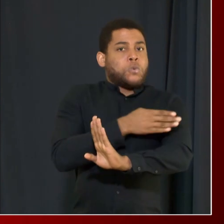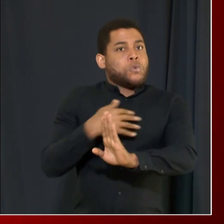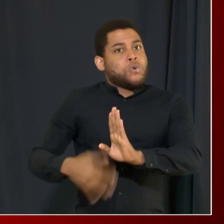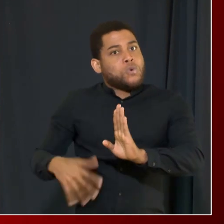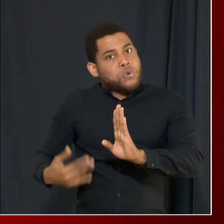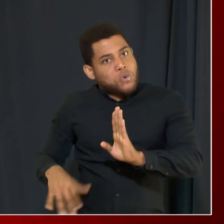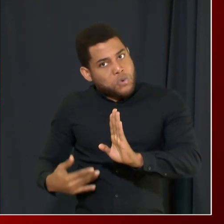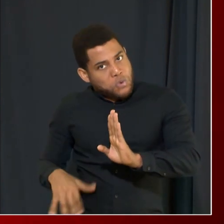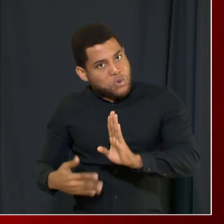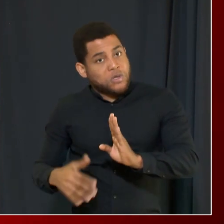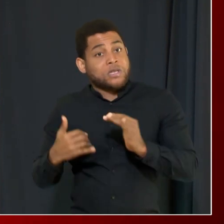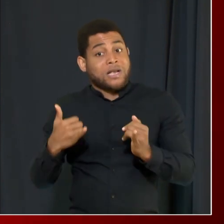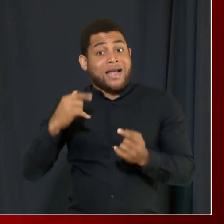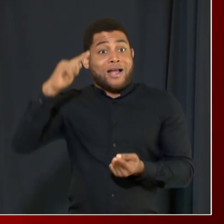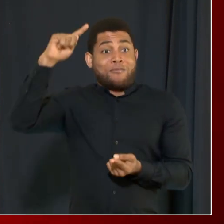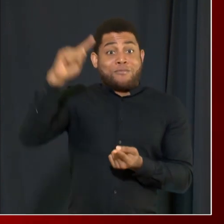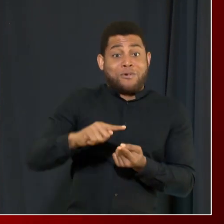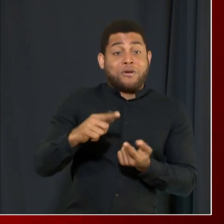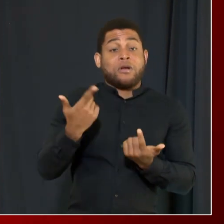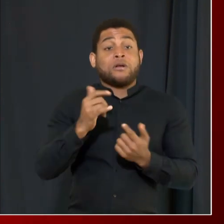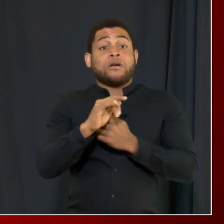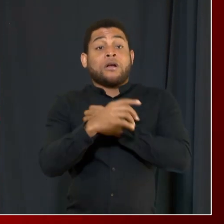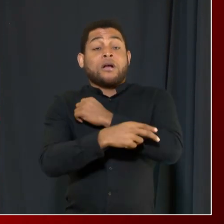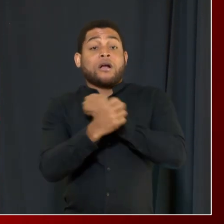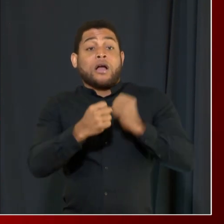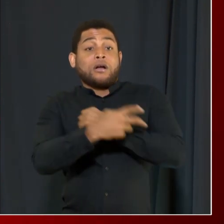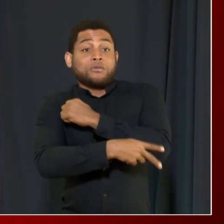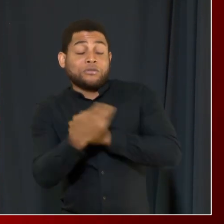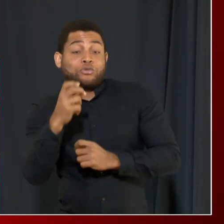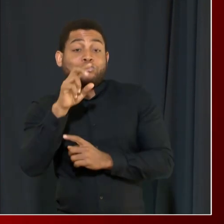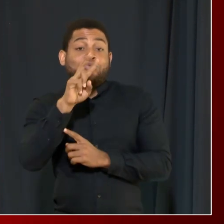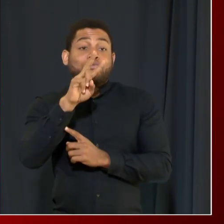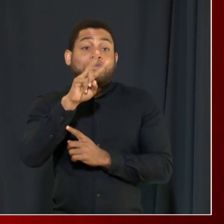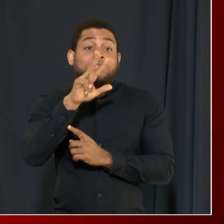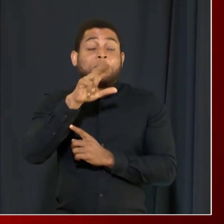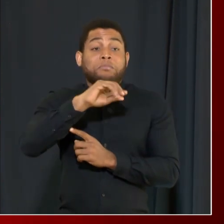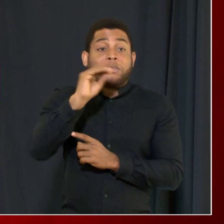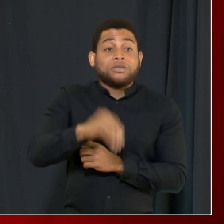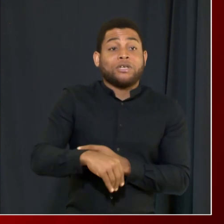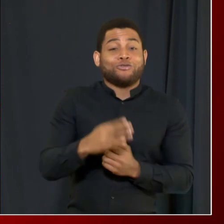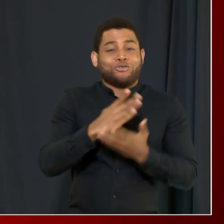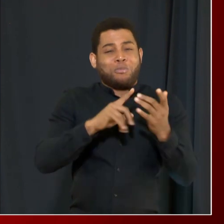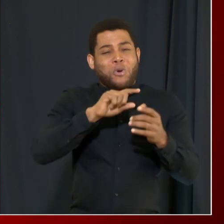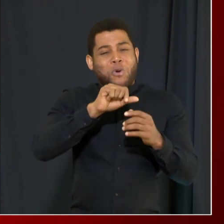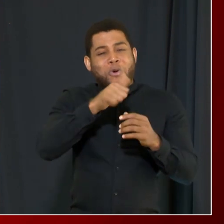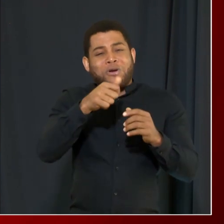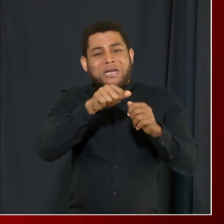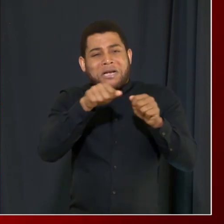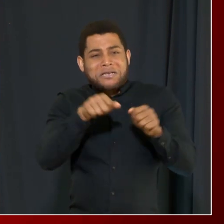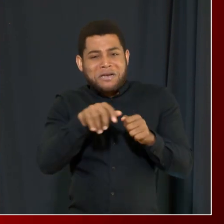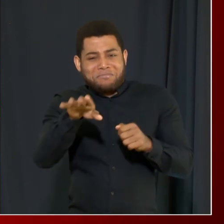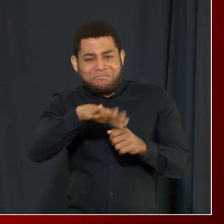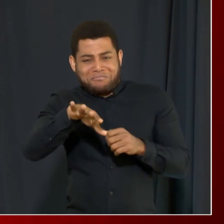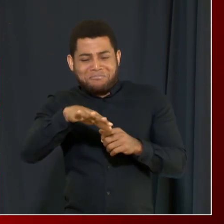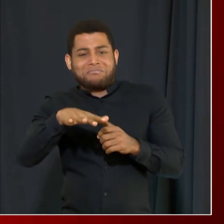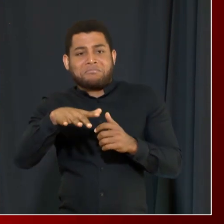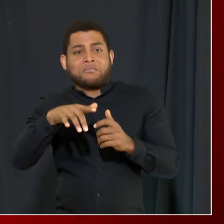at 23% and 14% in the other. We're still seeing some challenges in homicide that we know require